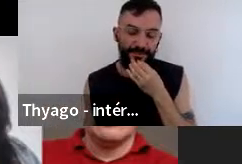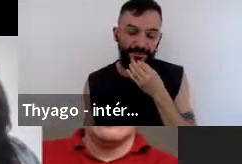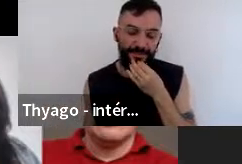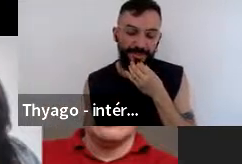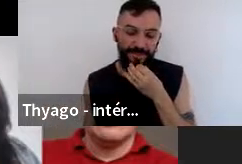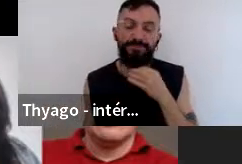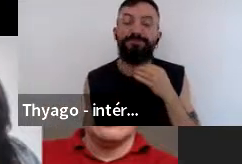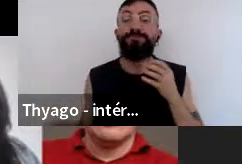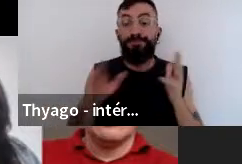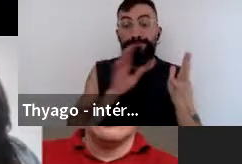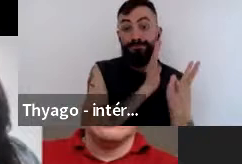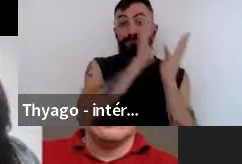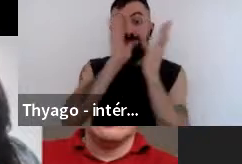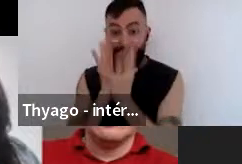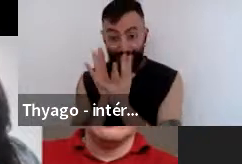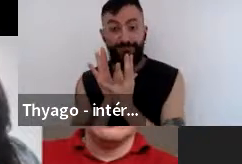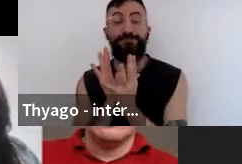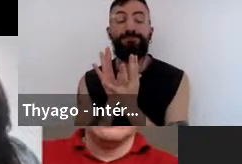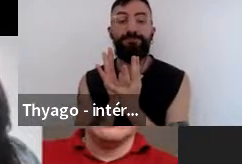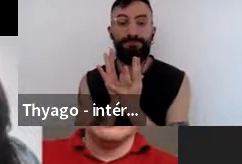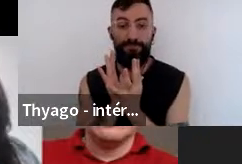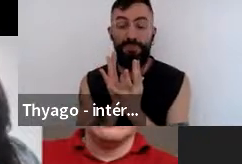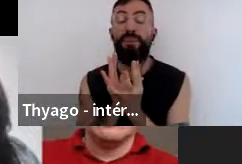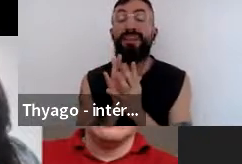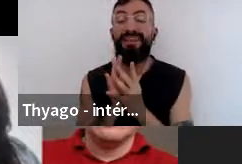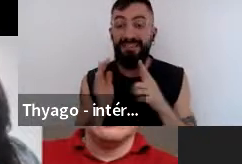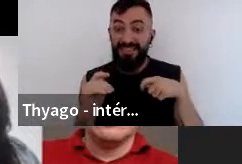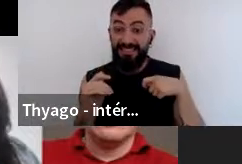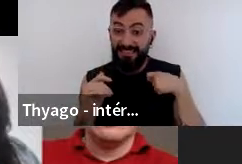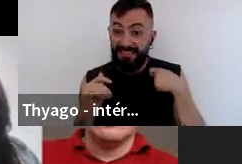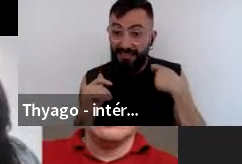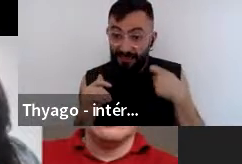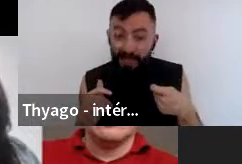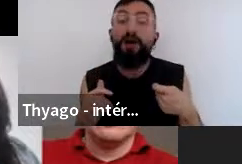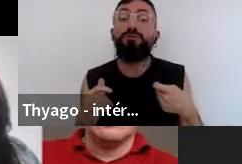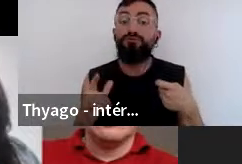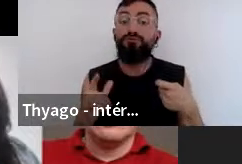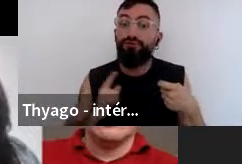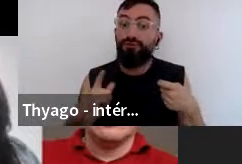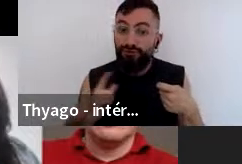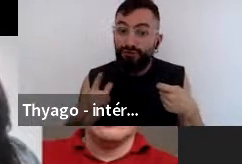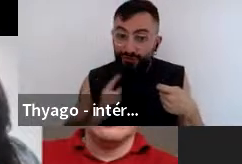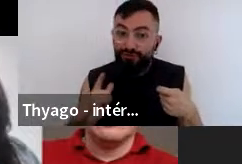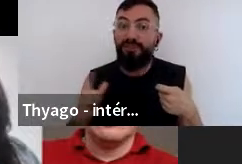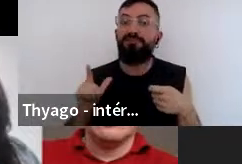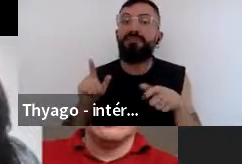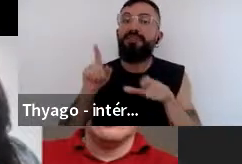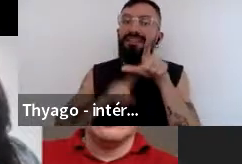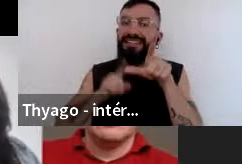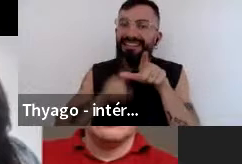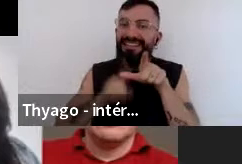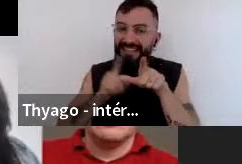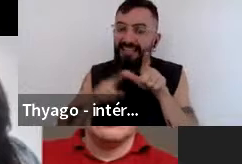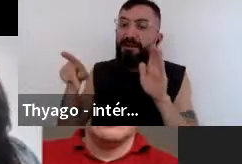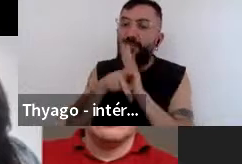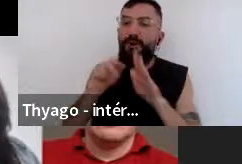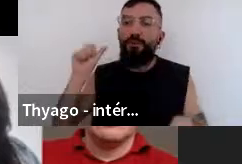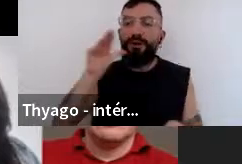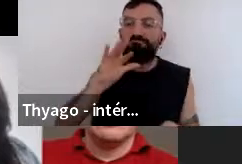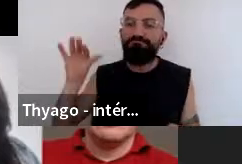We classified as signs formed by manual letters, those which are formed by a